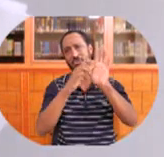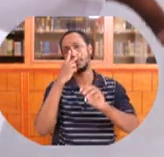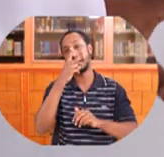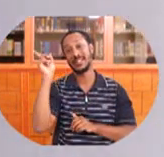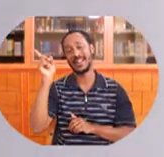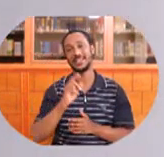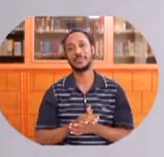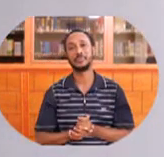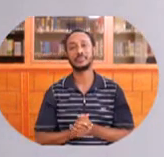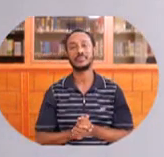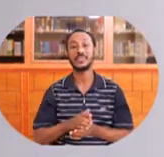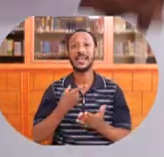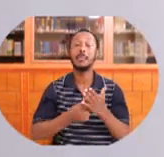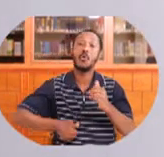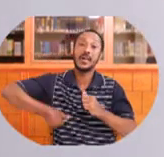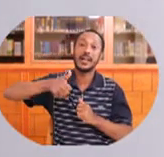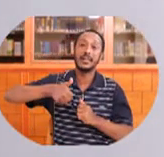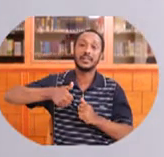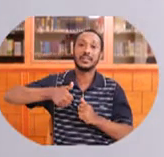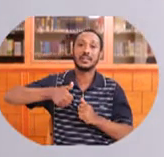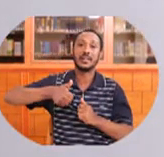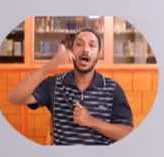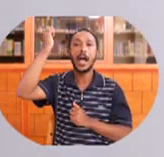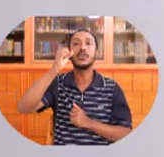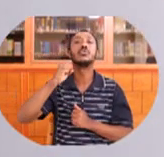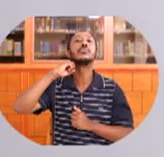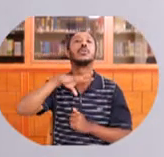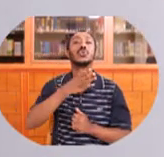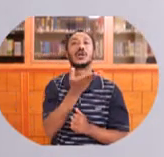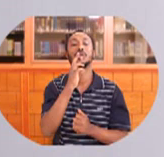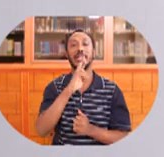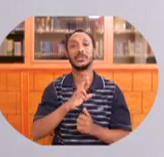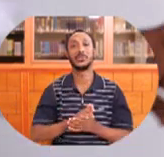These are major air pollutants.